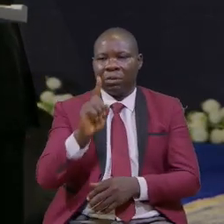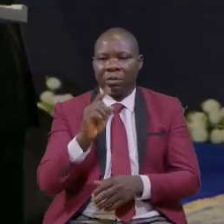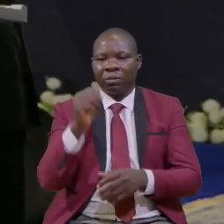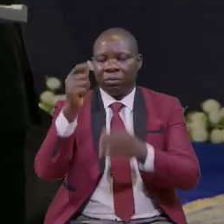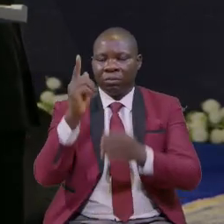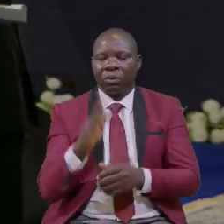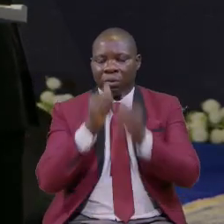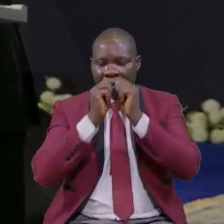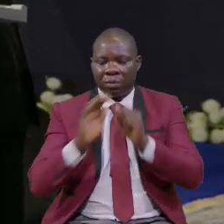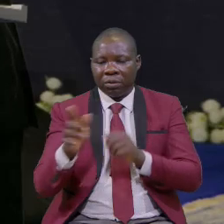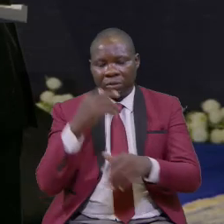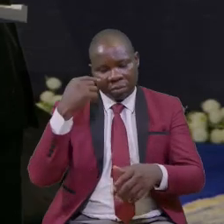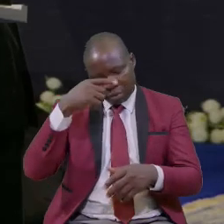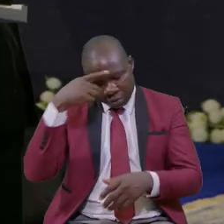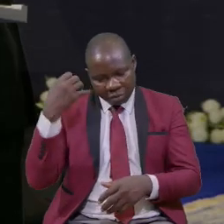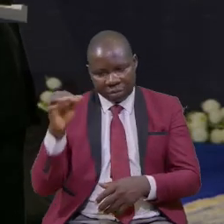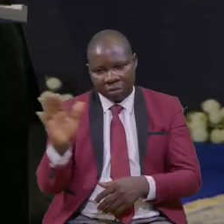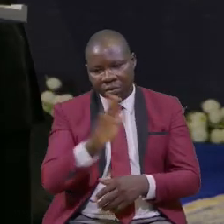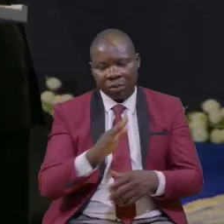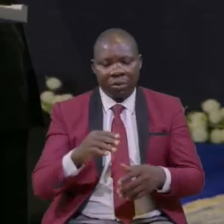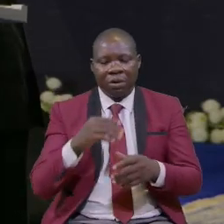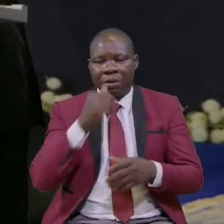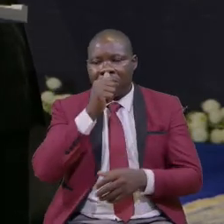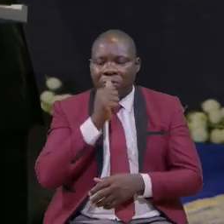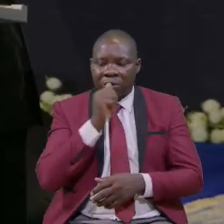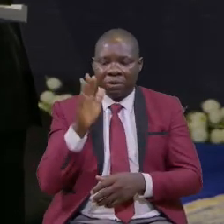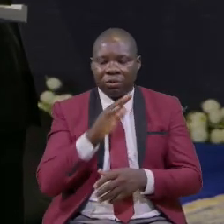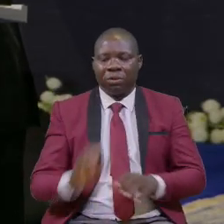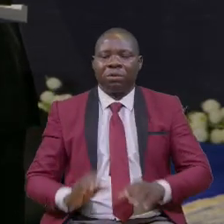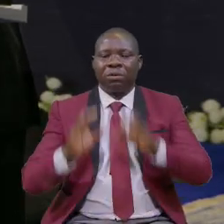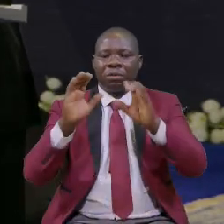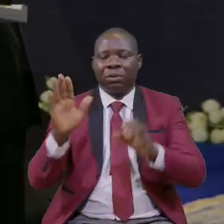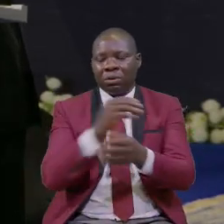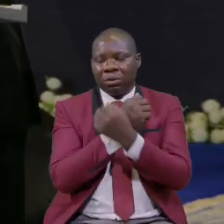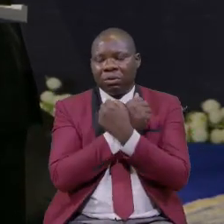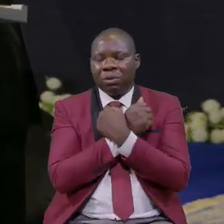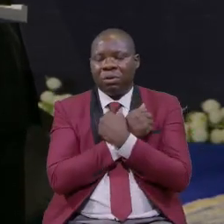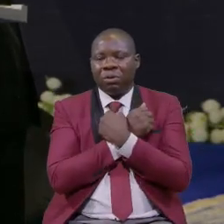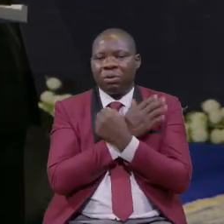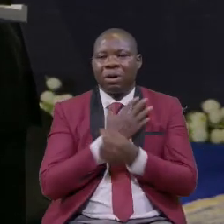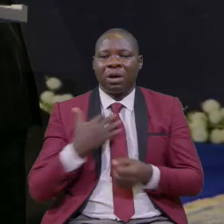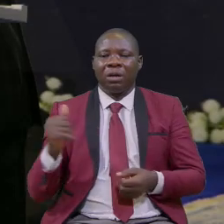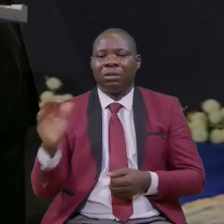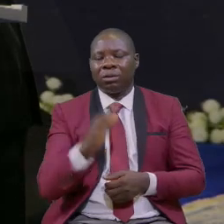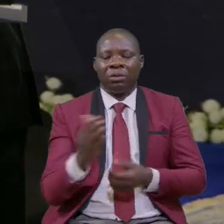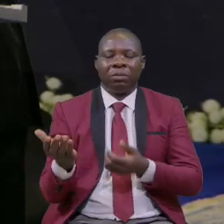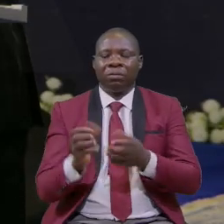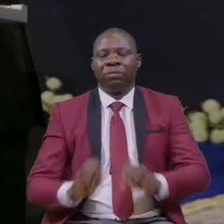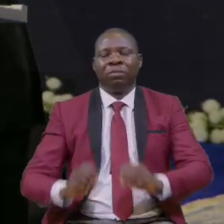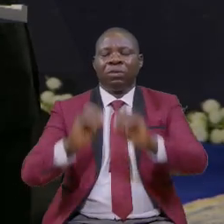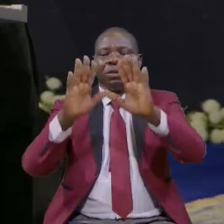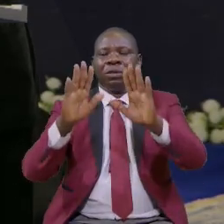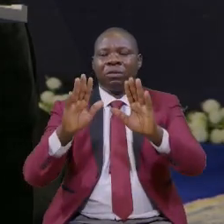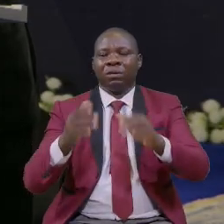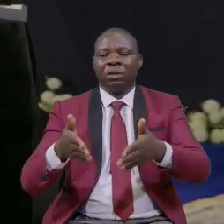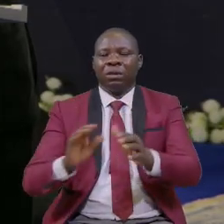for your patience, your commitment, your love, and your sacrifice. Let's make sure